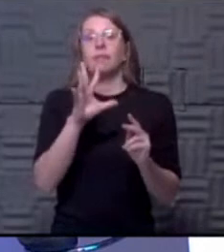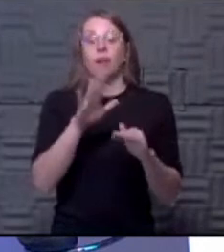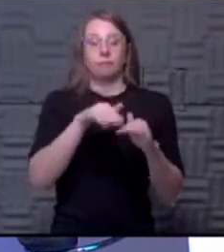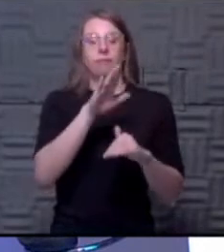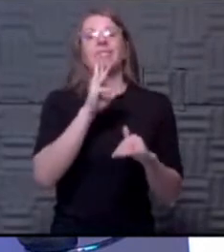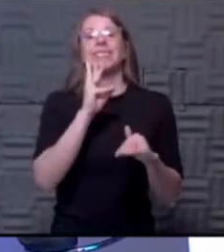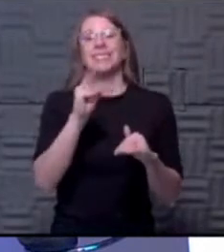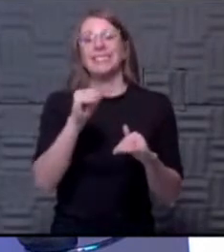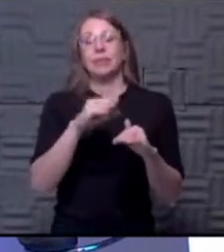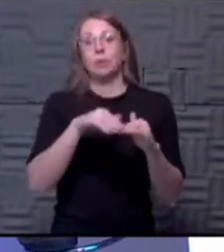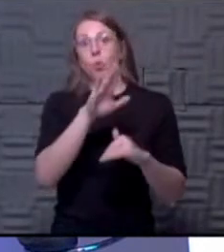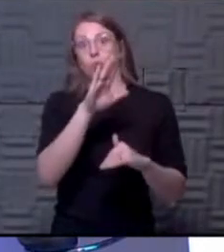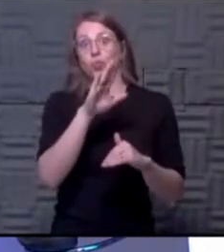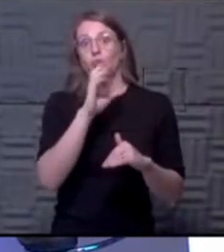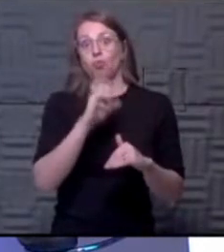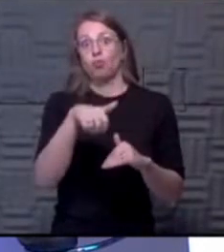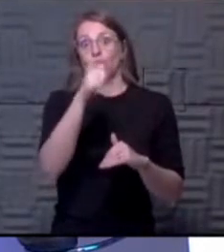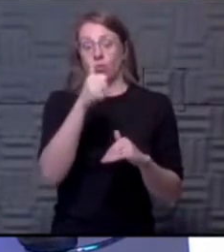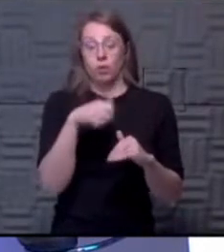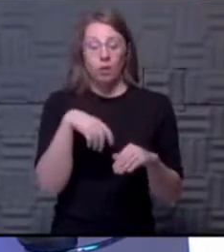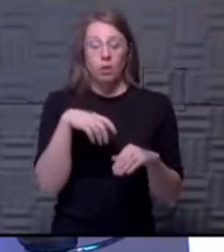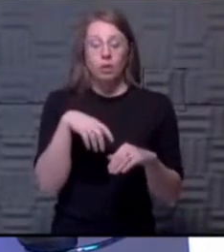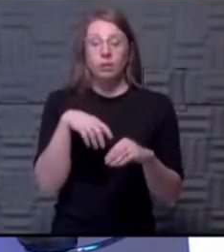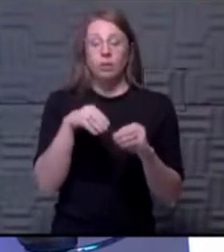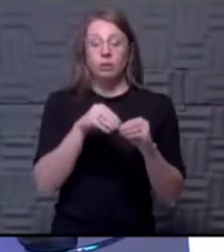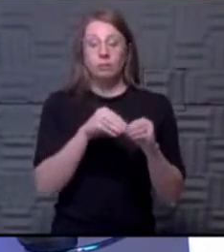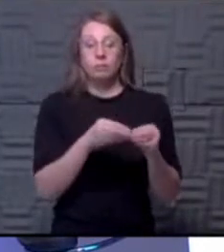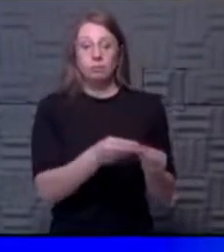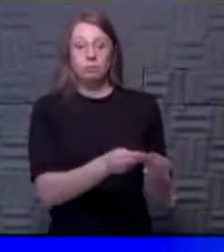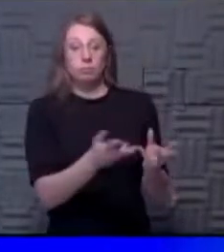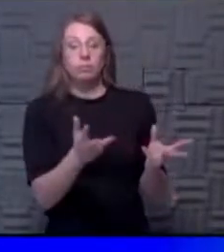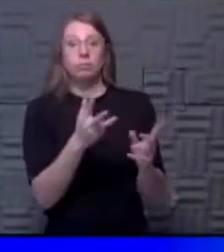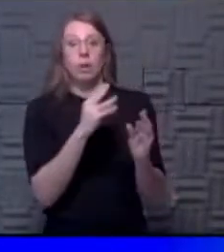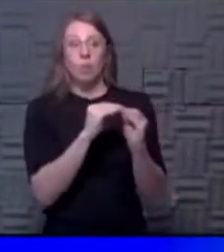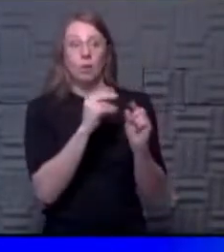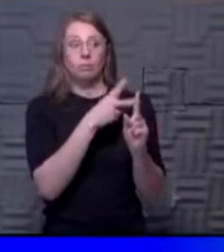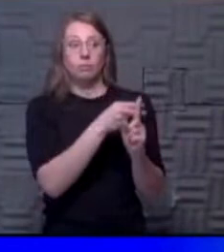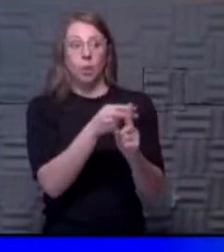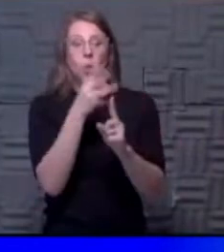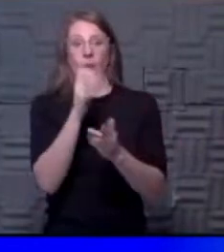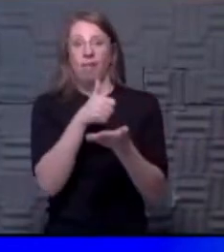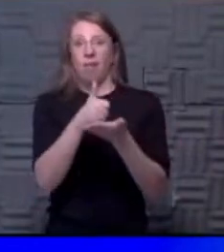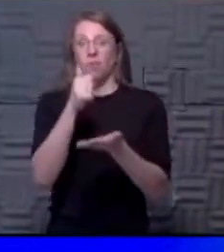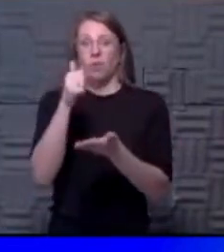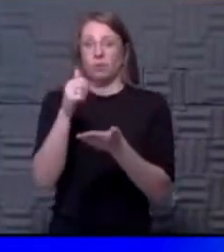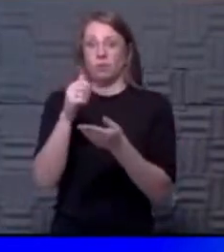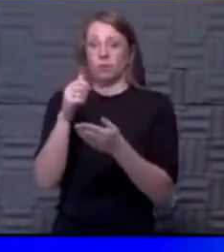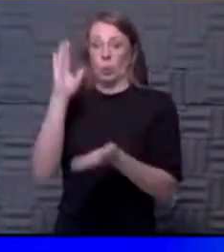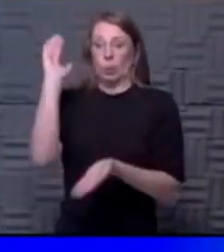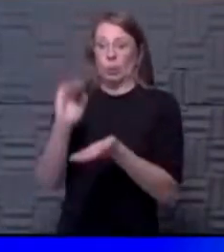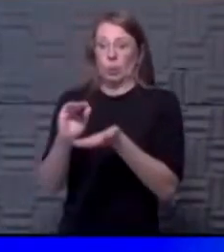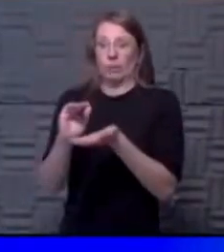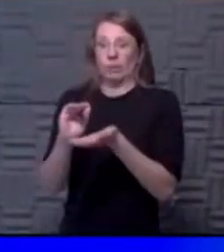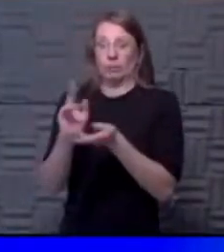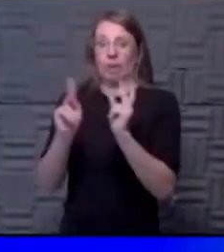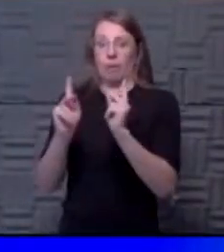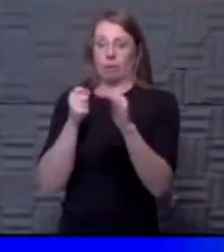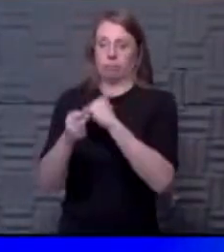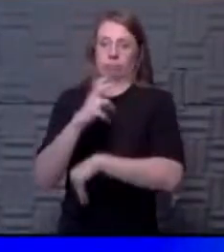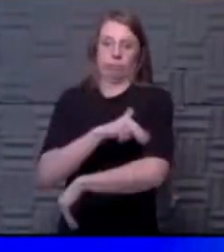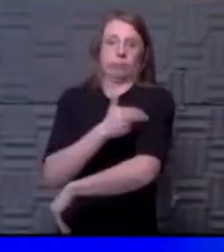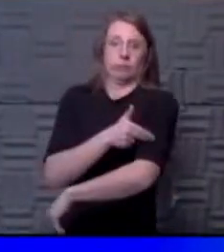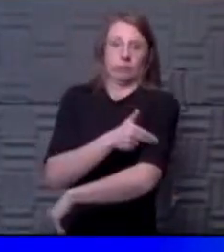older, now as that is rolling out to more of the general population, is really going to help reduce those hospitalizations and those